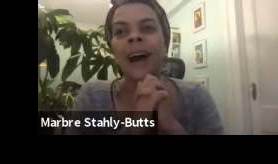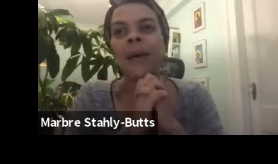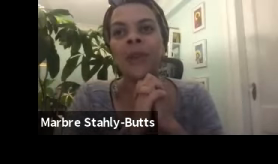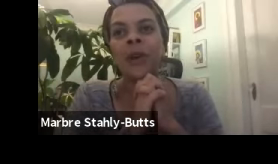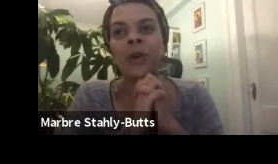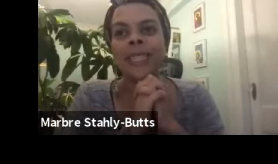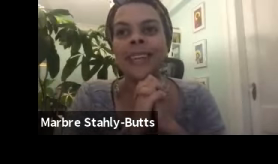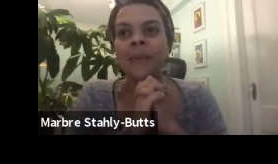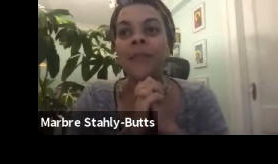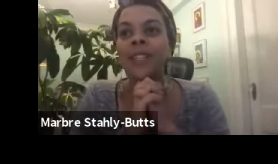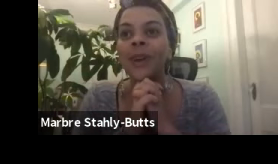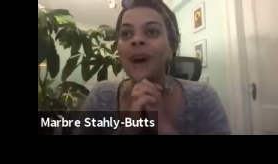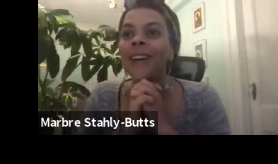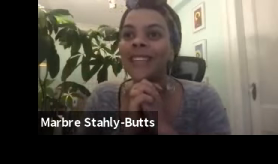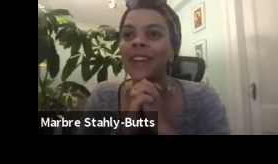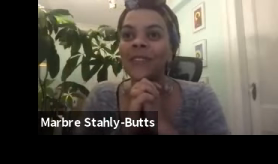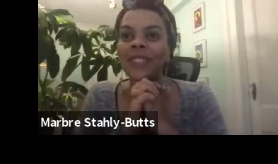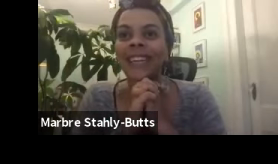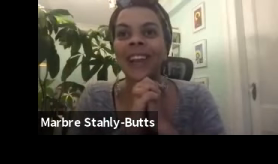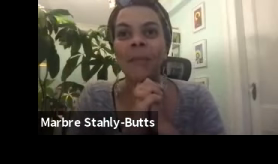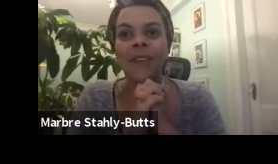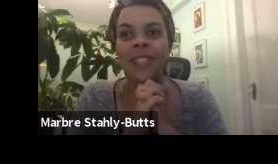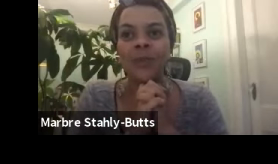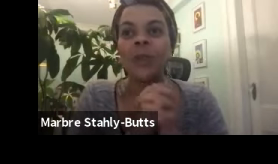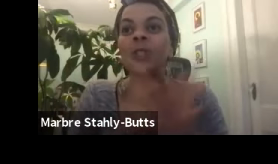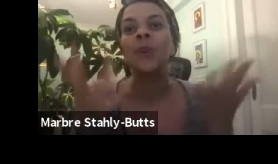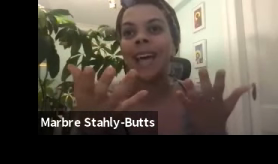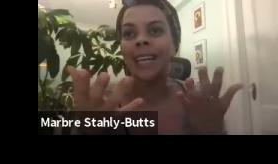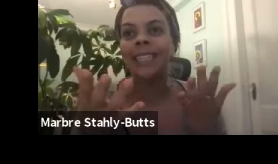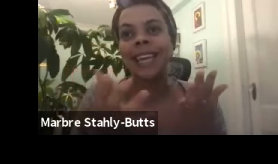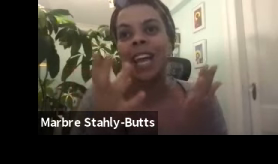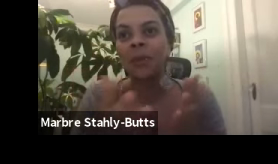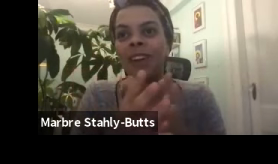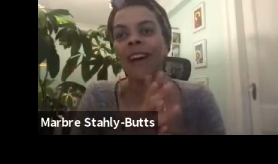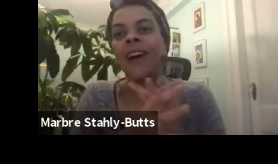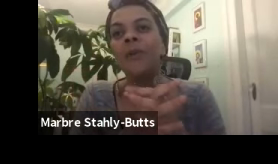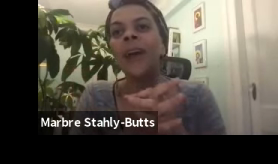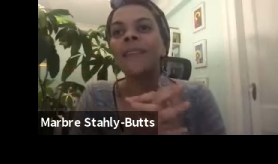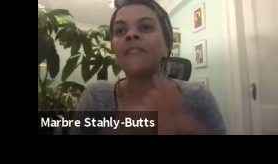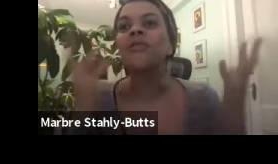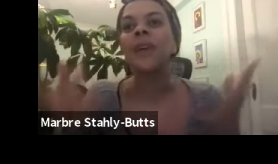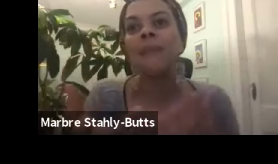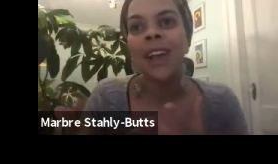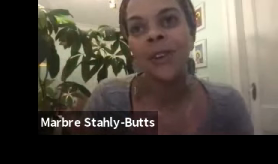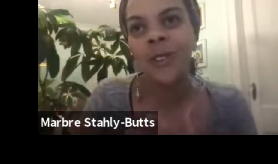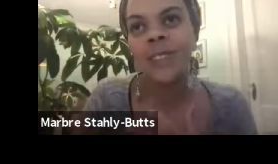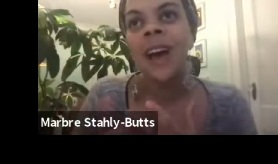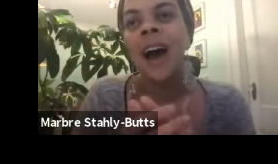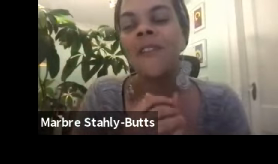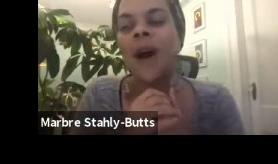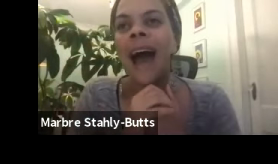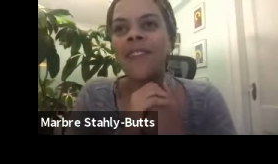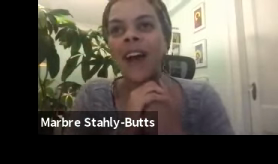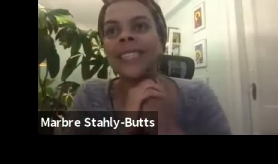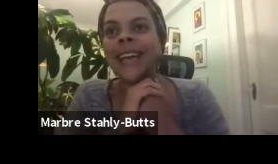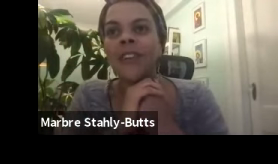Akbar, who is a professor at Ohio State University and a law professor. And we're super excited to dig in with y'all. We kind of have three main goals